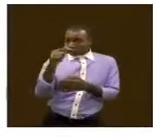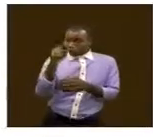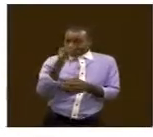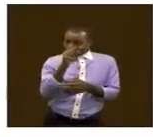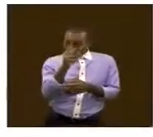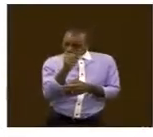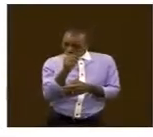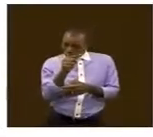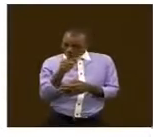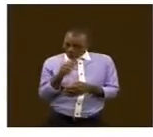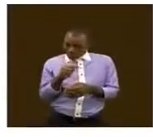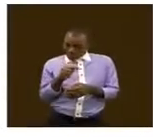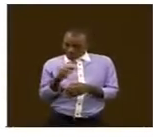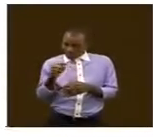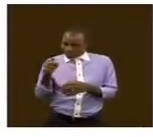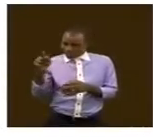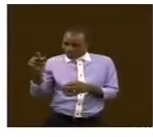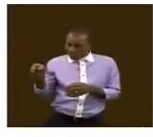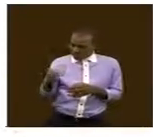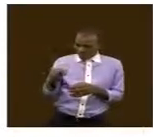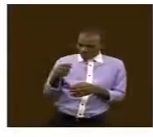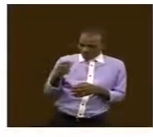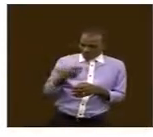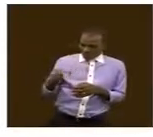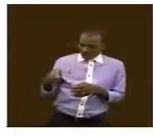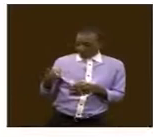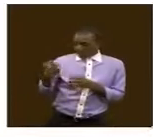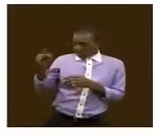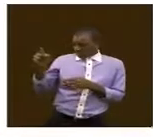showing the direction of development,